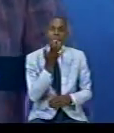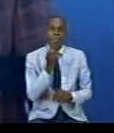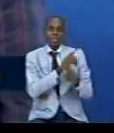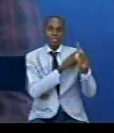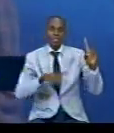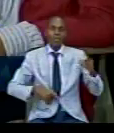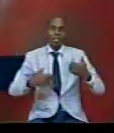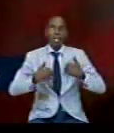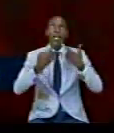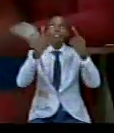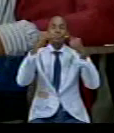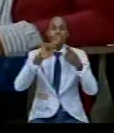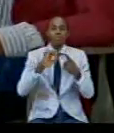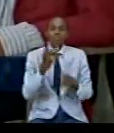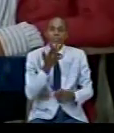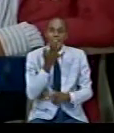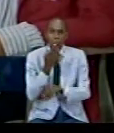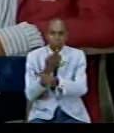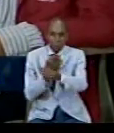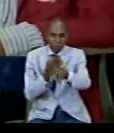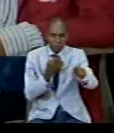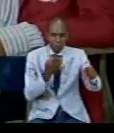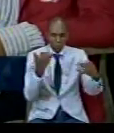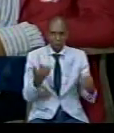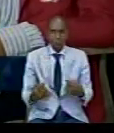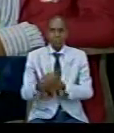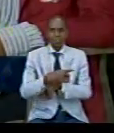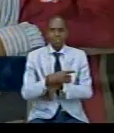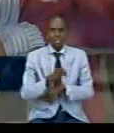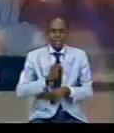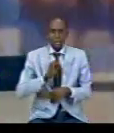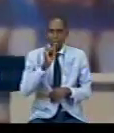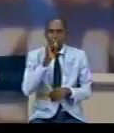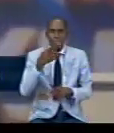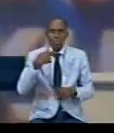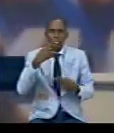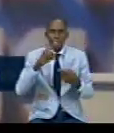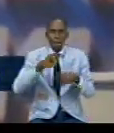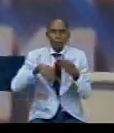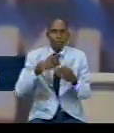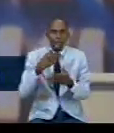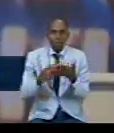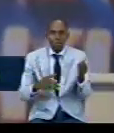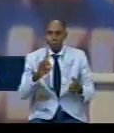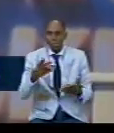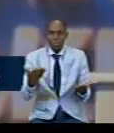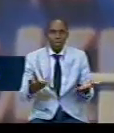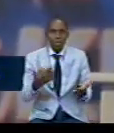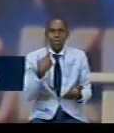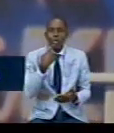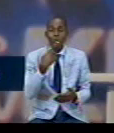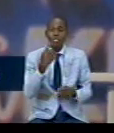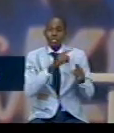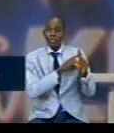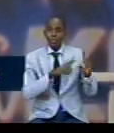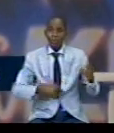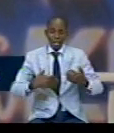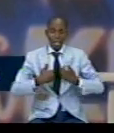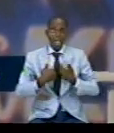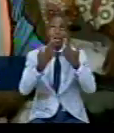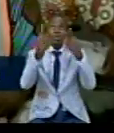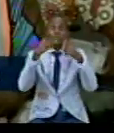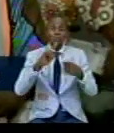today. I'm talking to somebody there. I said the Lord has come to favor you